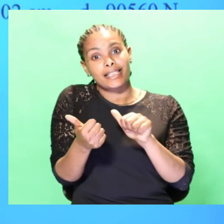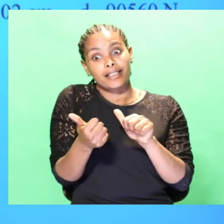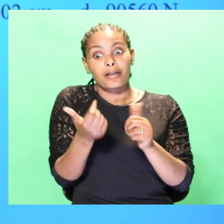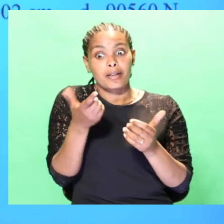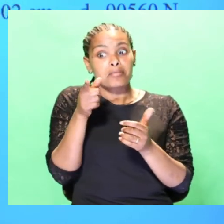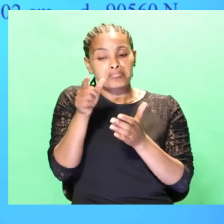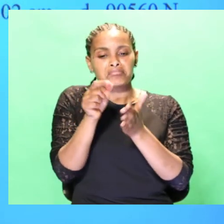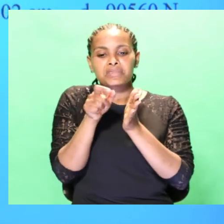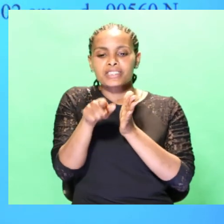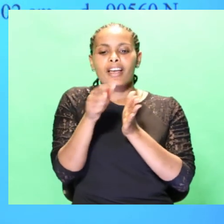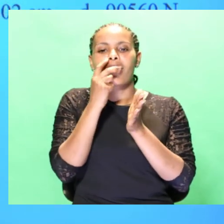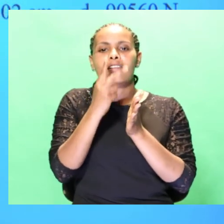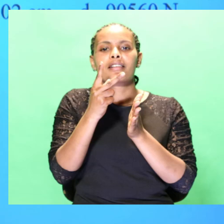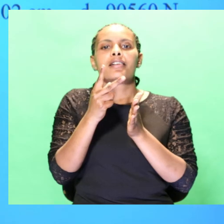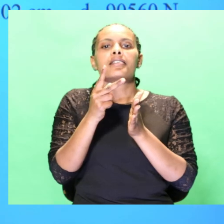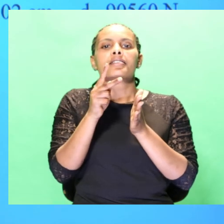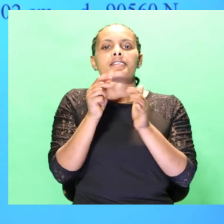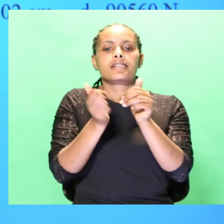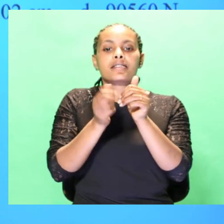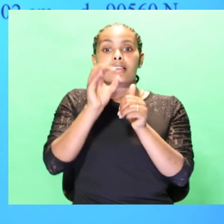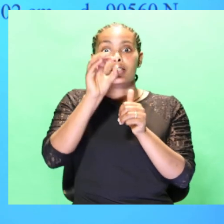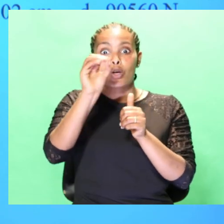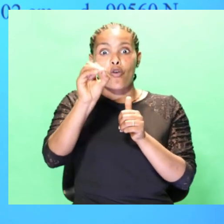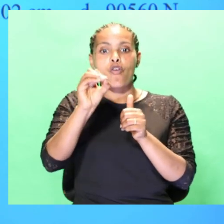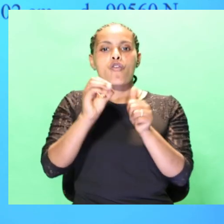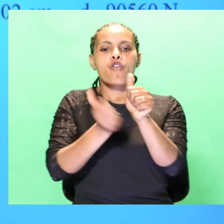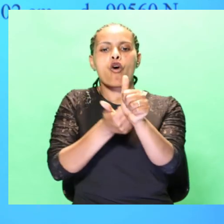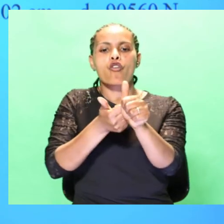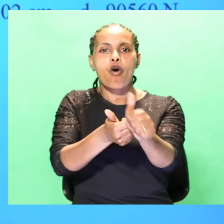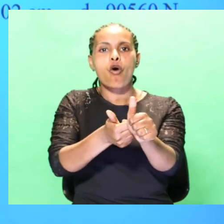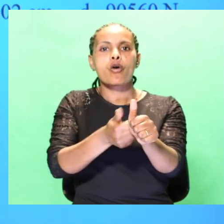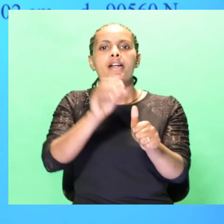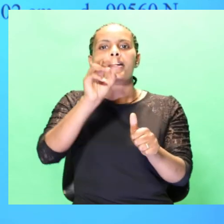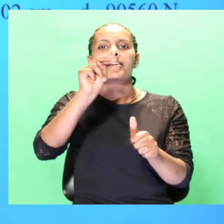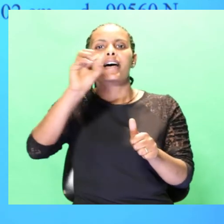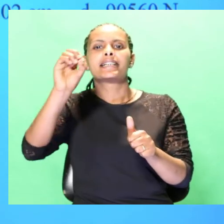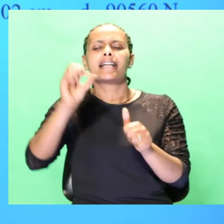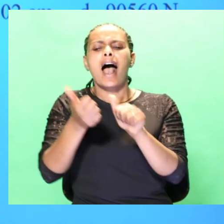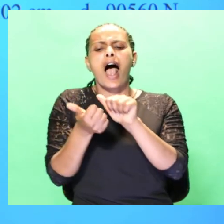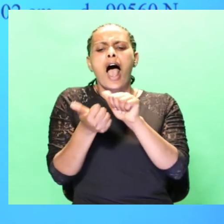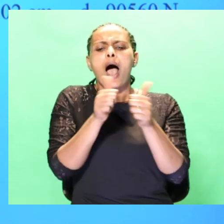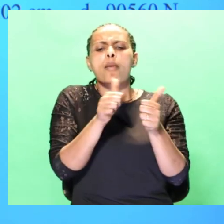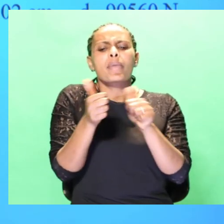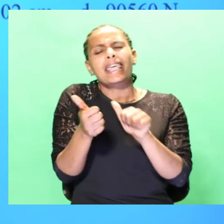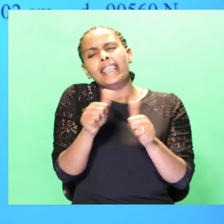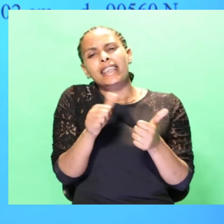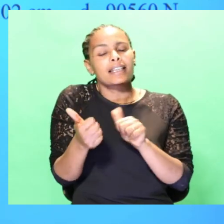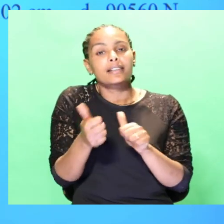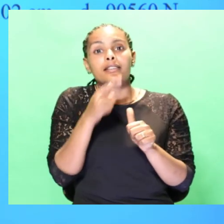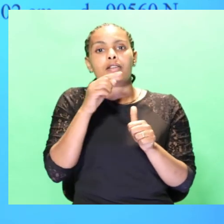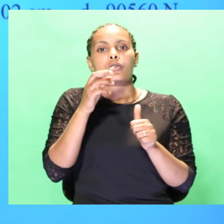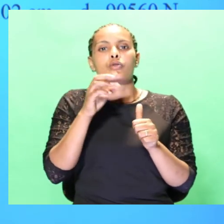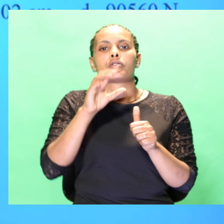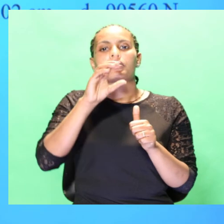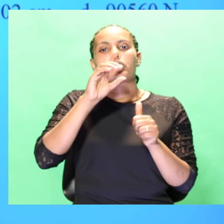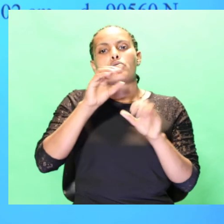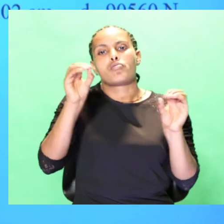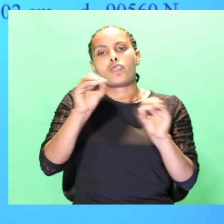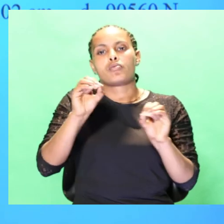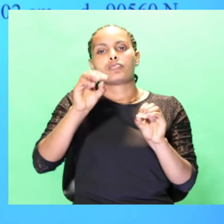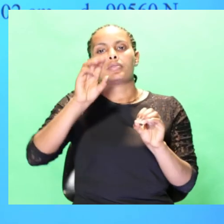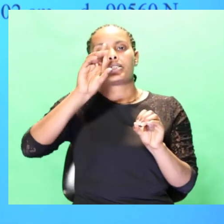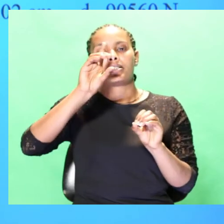Here it says, if the zeros follow non-zero digits, there is ambiguity if no decimal point is